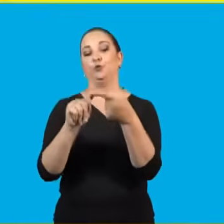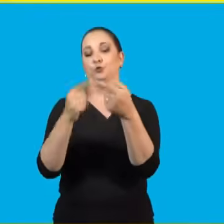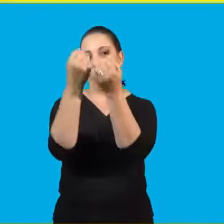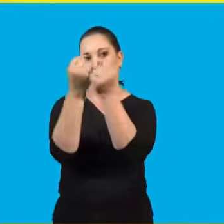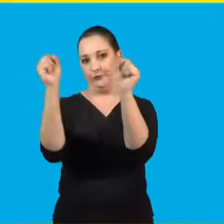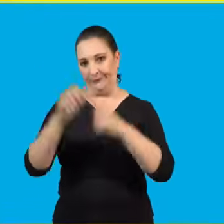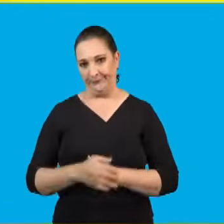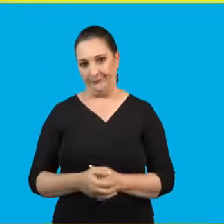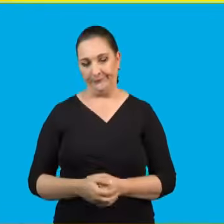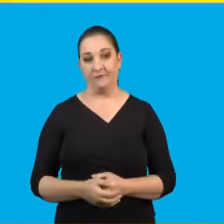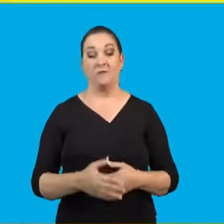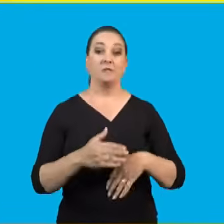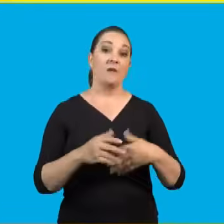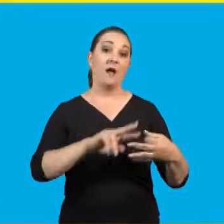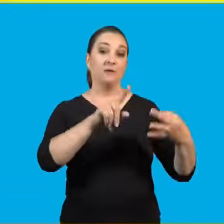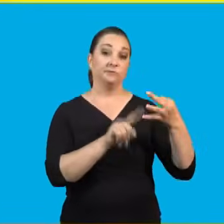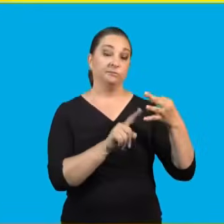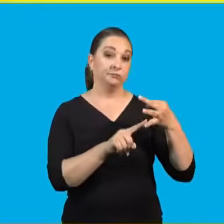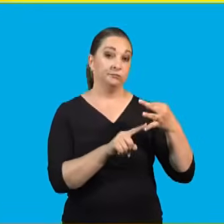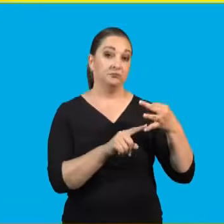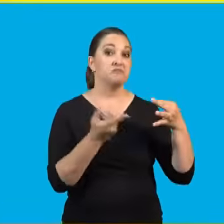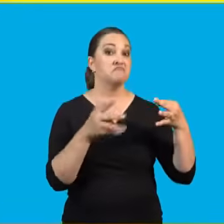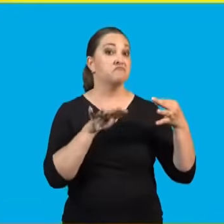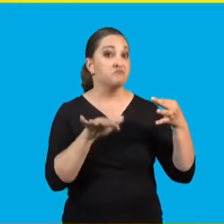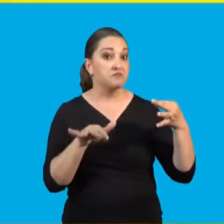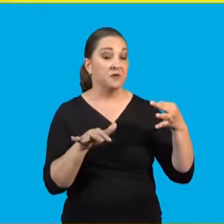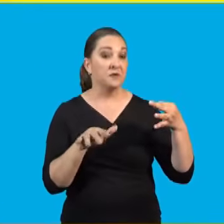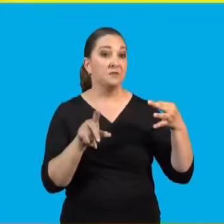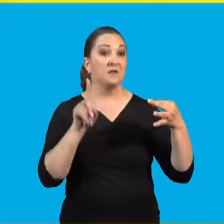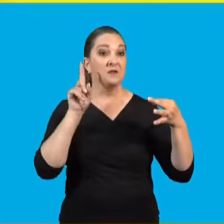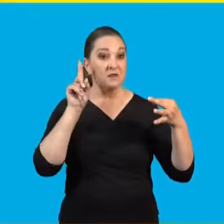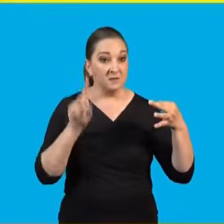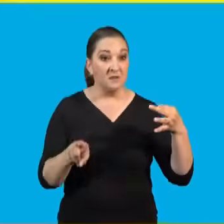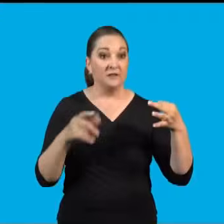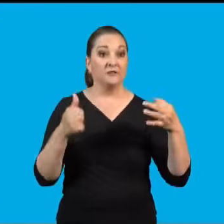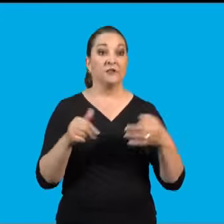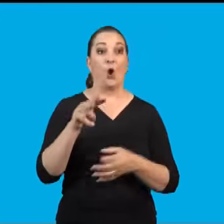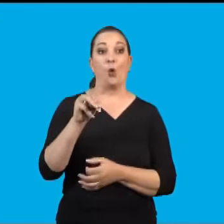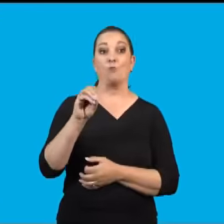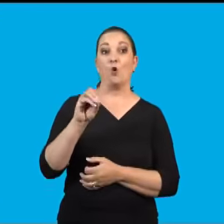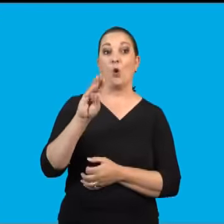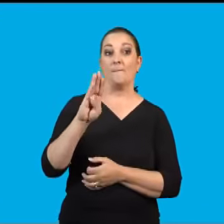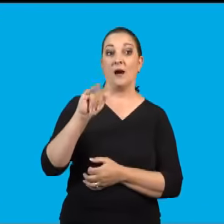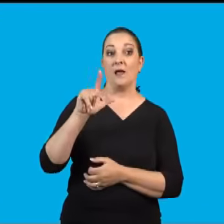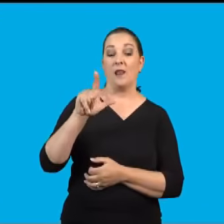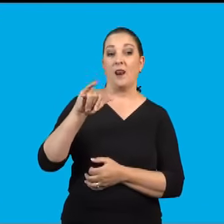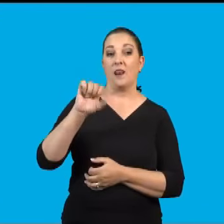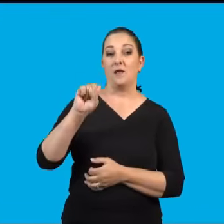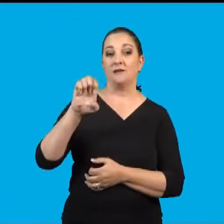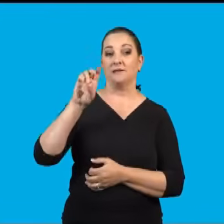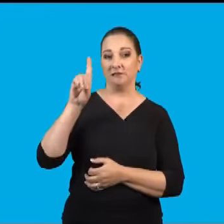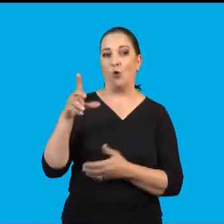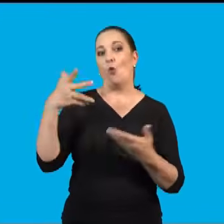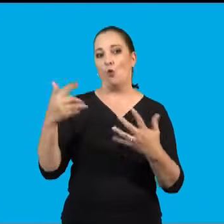freedom. Another possible solution is people must be mobilized or they must unite